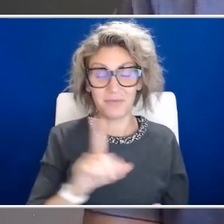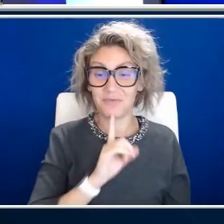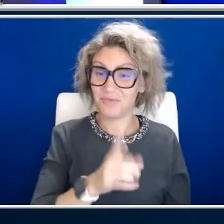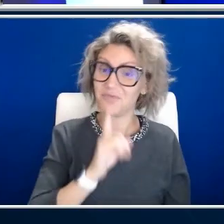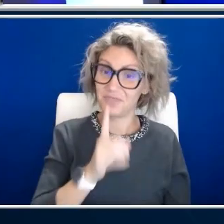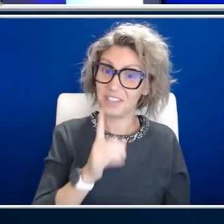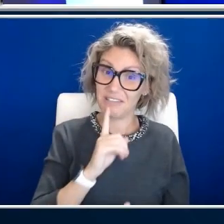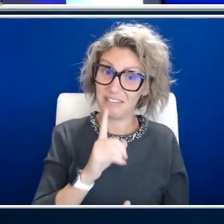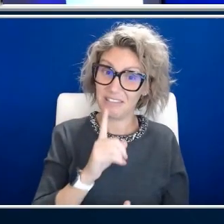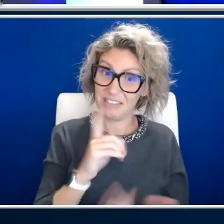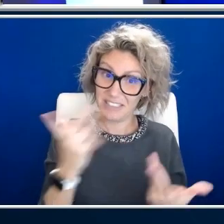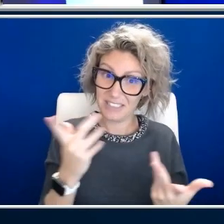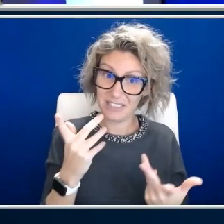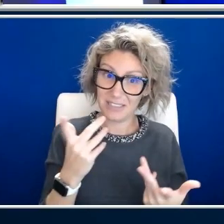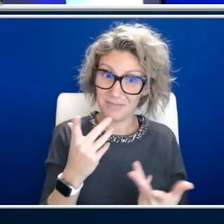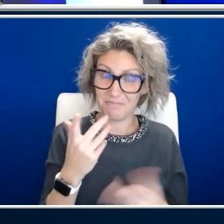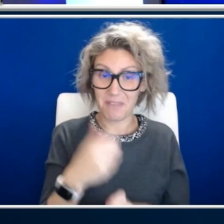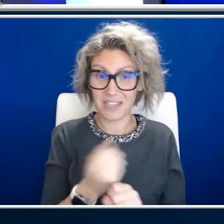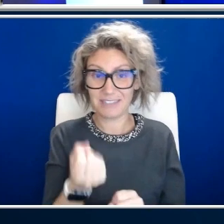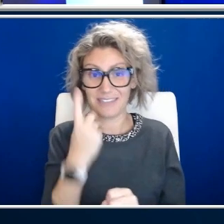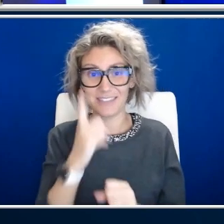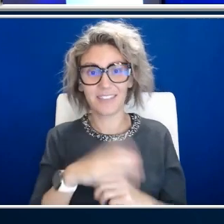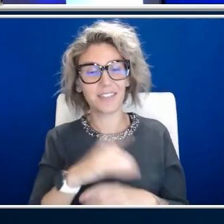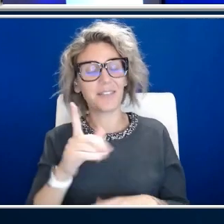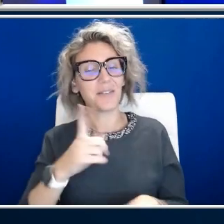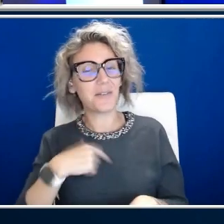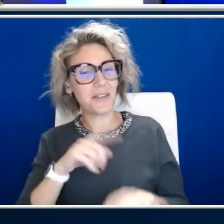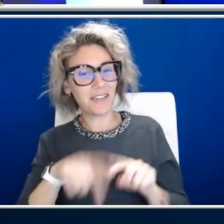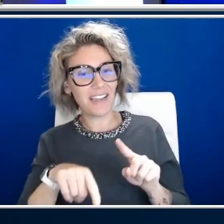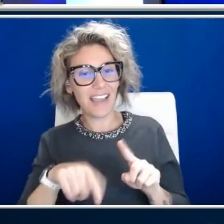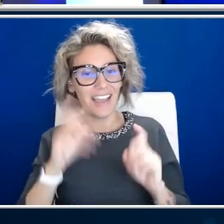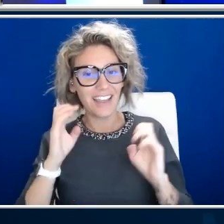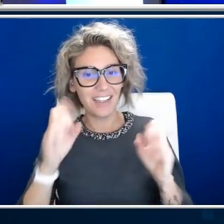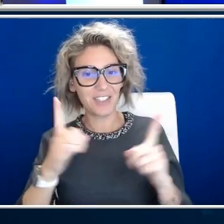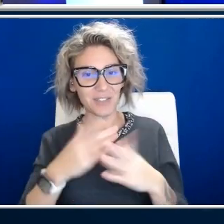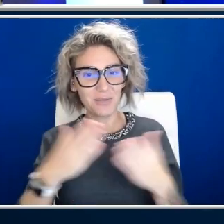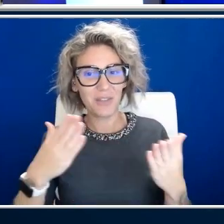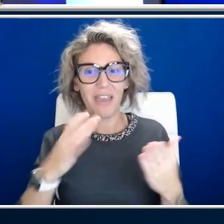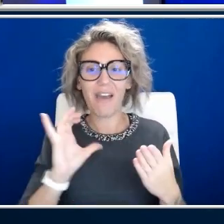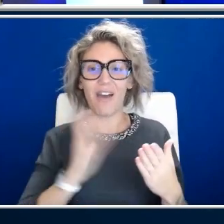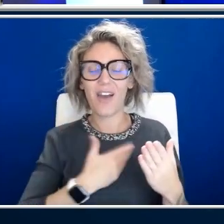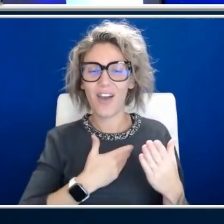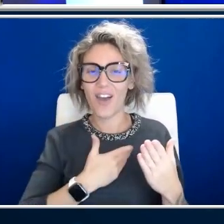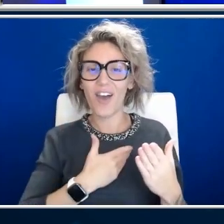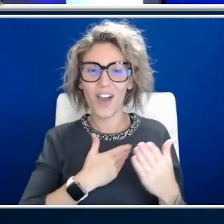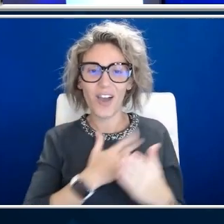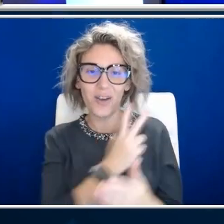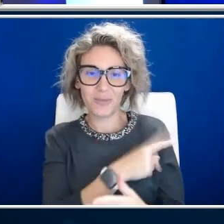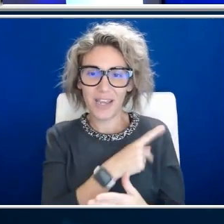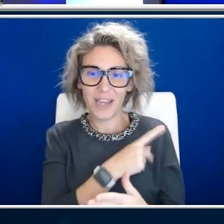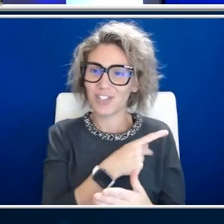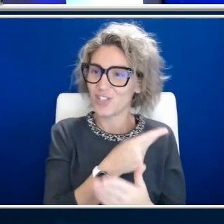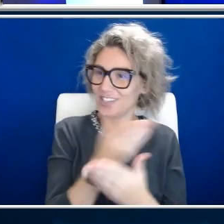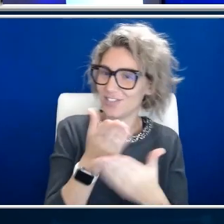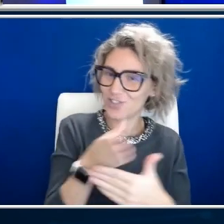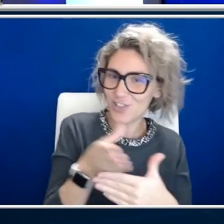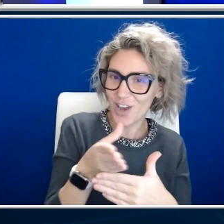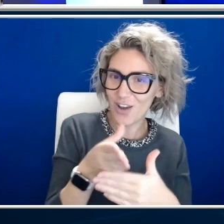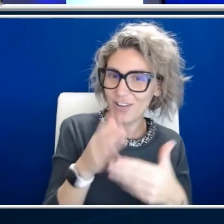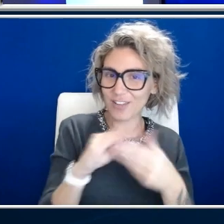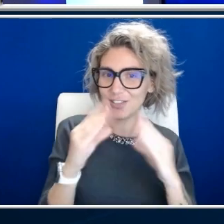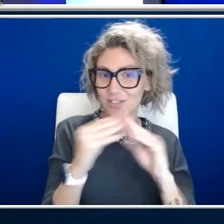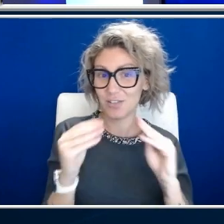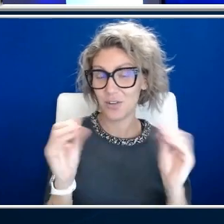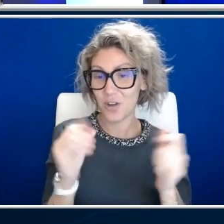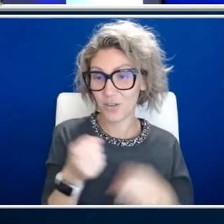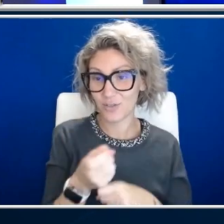Well, as we always say, we can't educate without our patients coming forward and sharing their stories. So we appreciate you sharing this with us. No joke, we're going to track